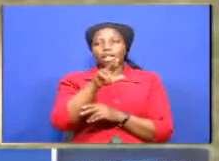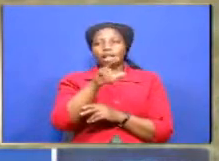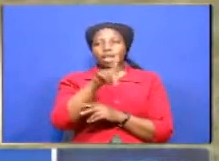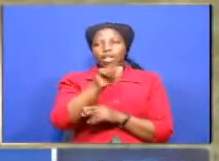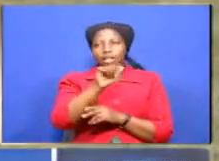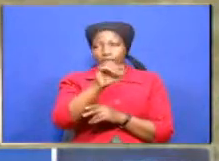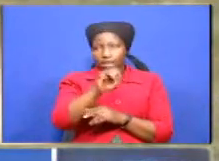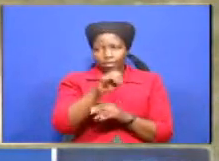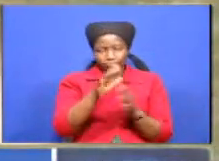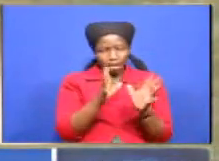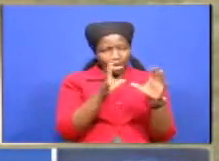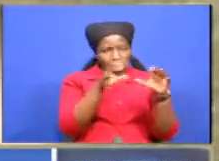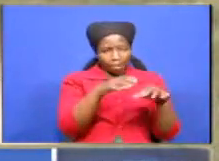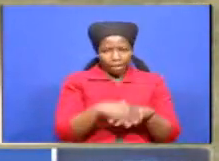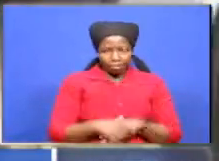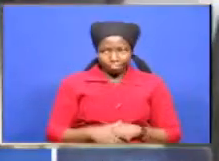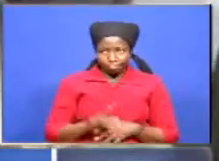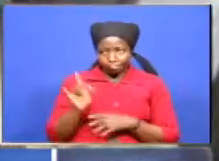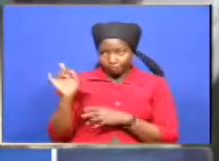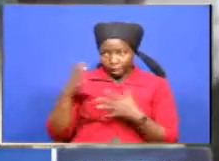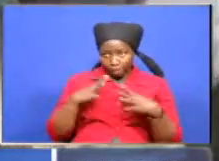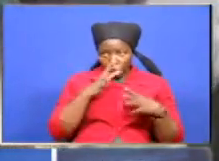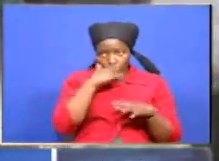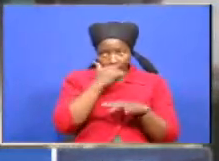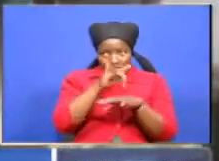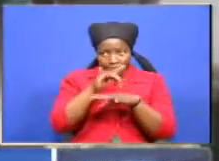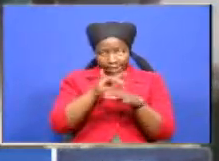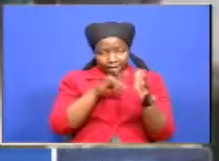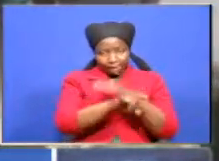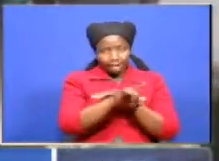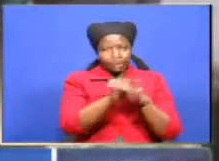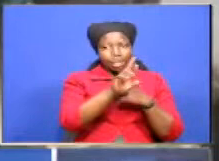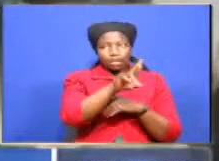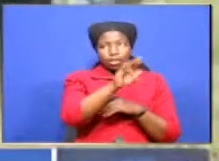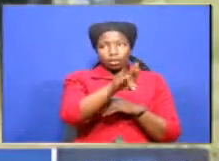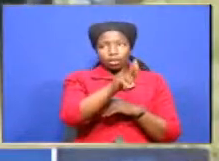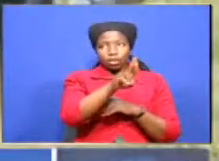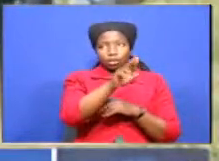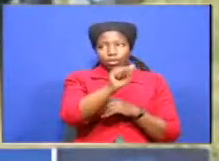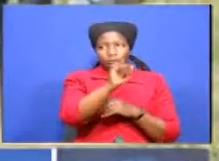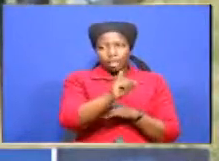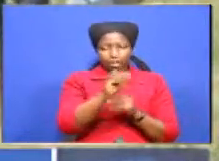These are the distraught evictees of Ruai and Mathare 4 lands in Nairobi.